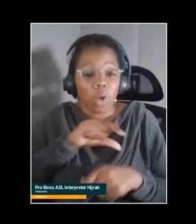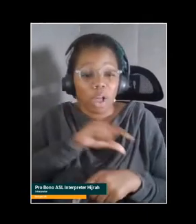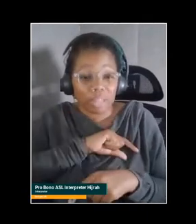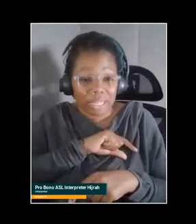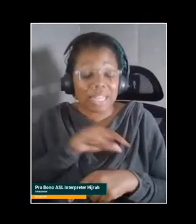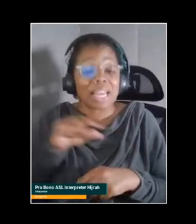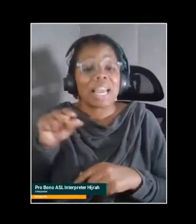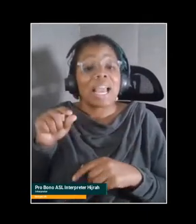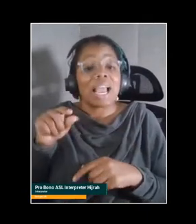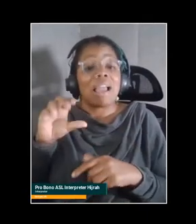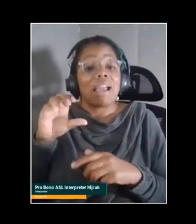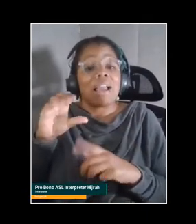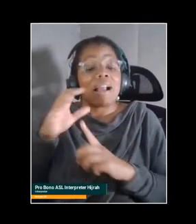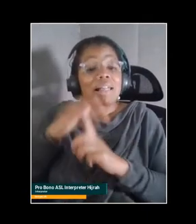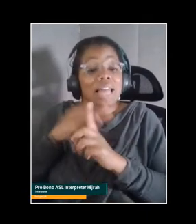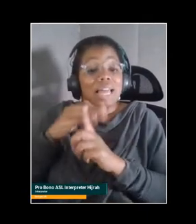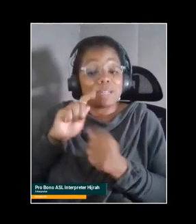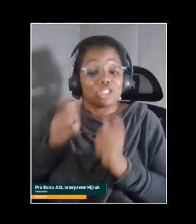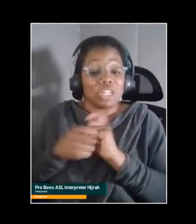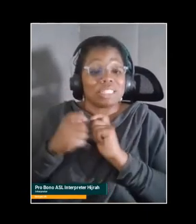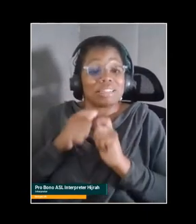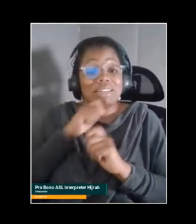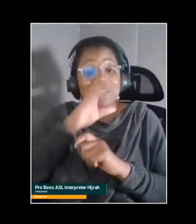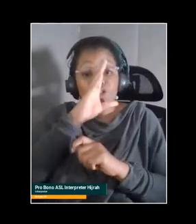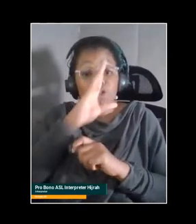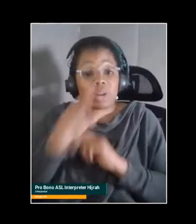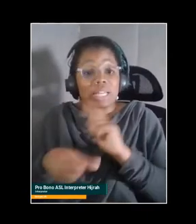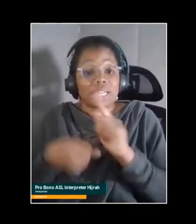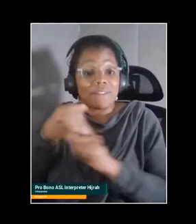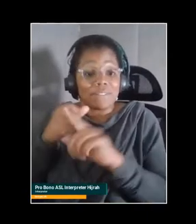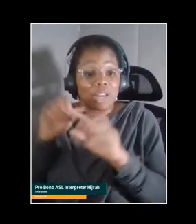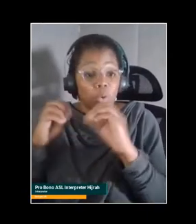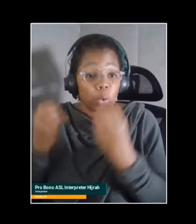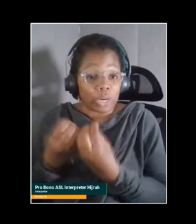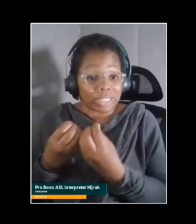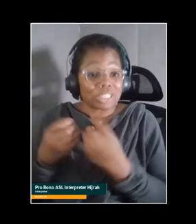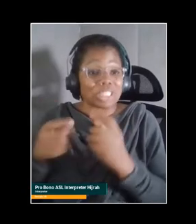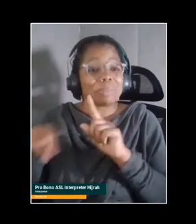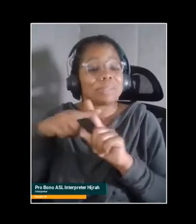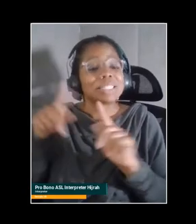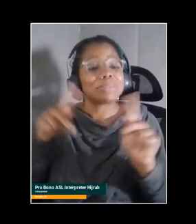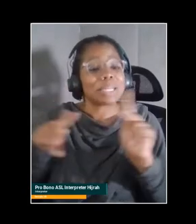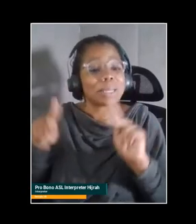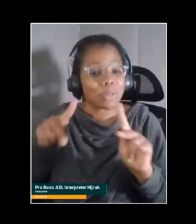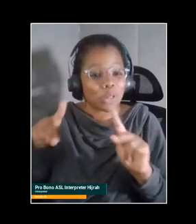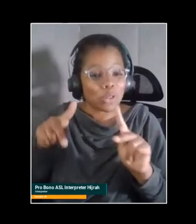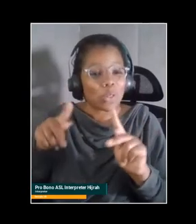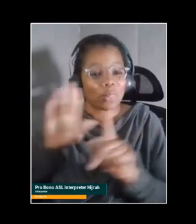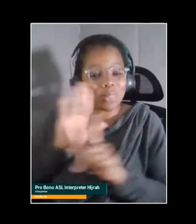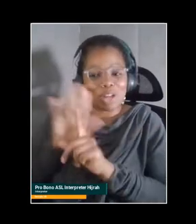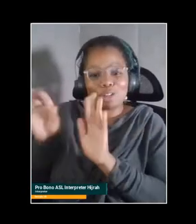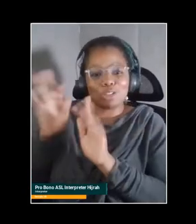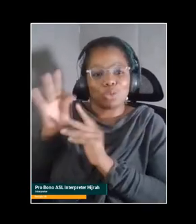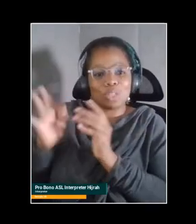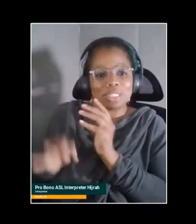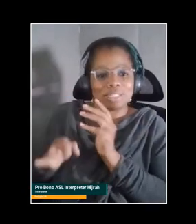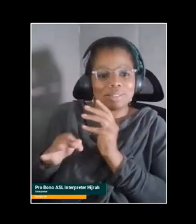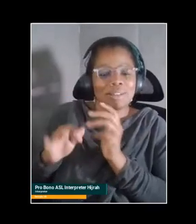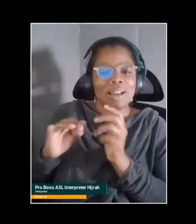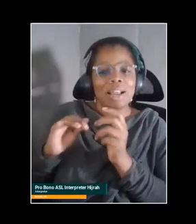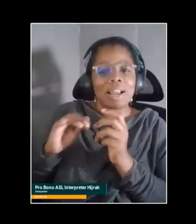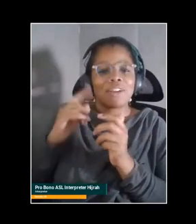climate change can indirectly affect organizations and individuals' kind of choices of how